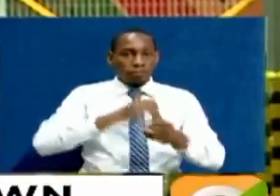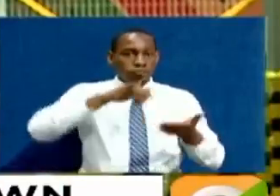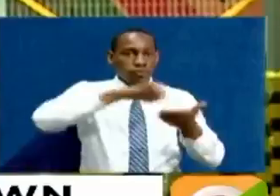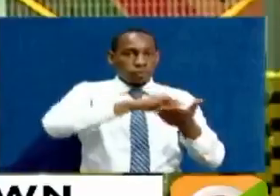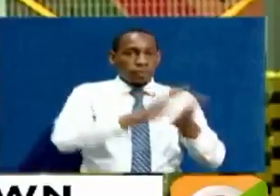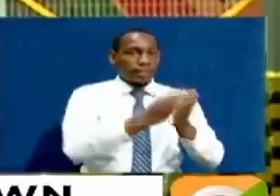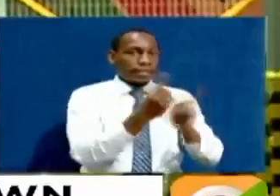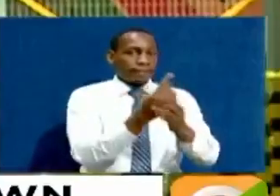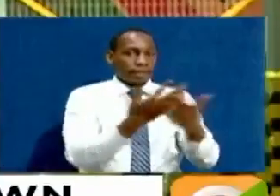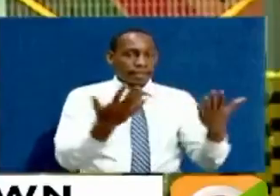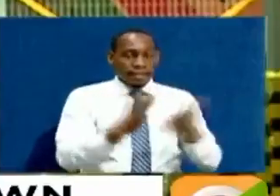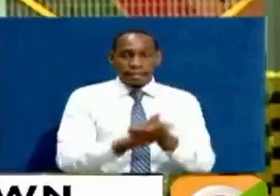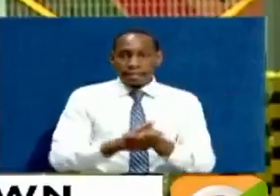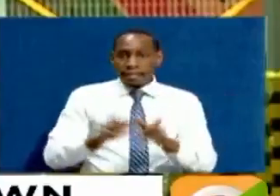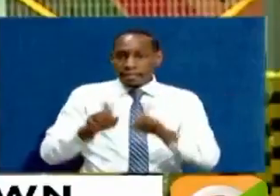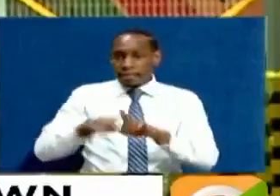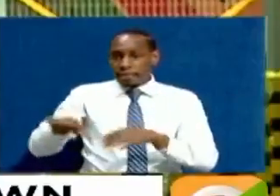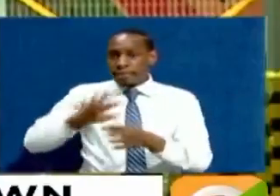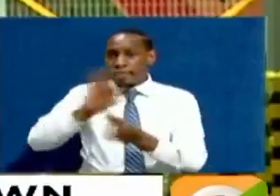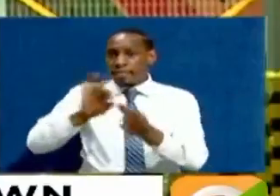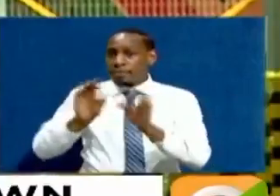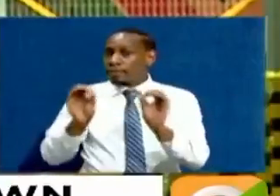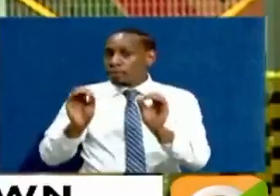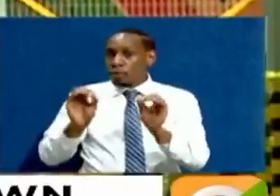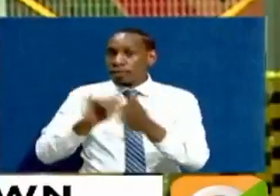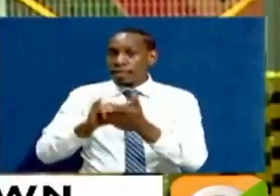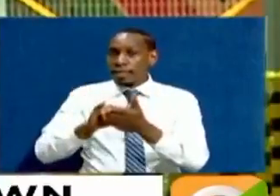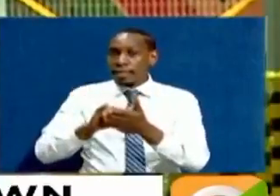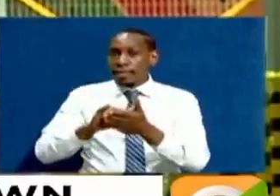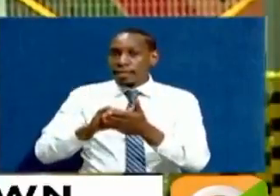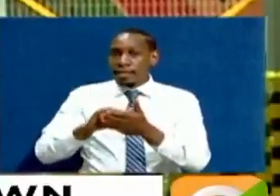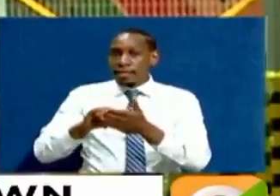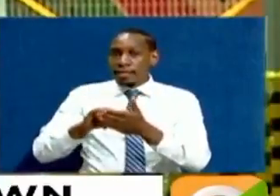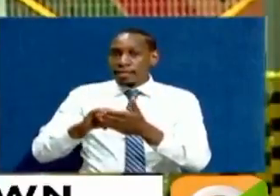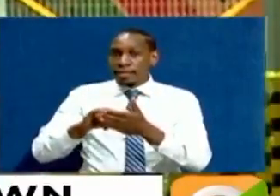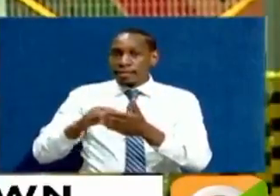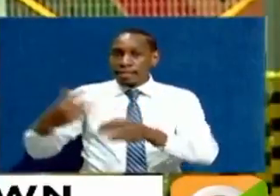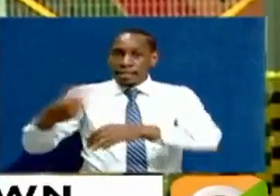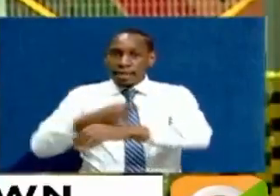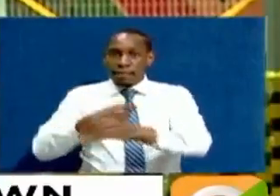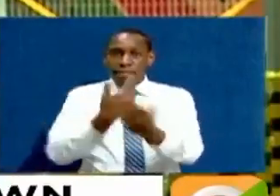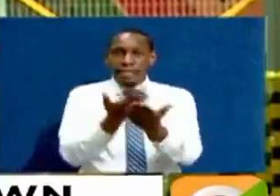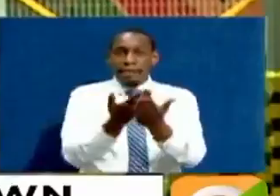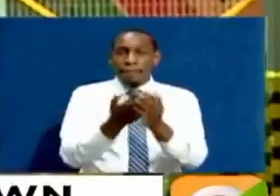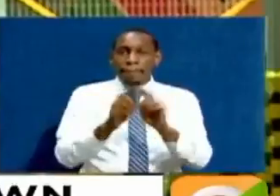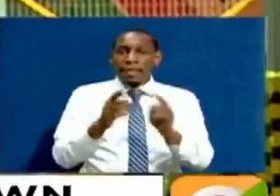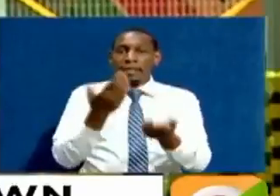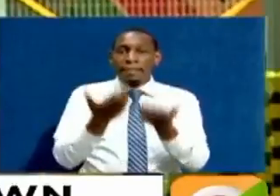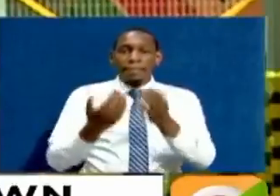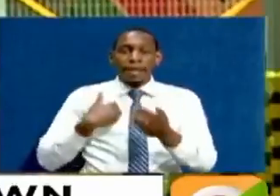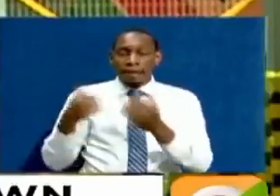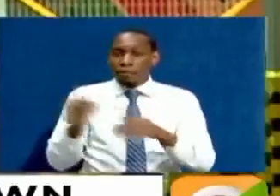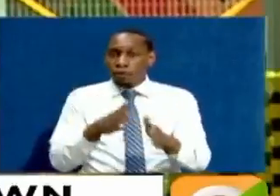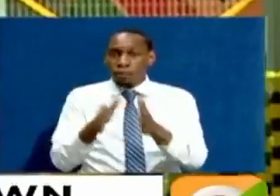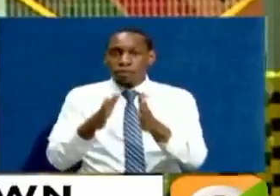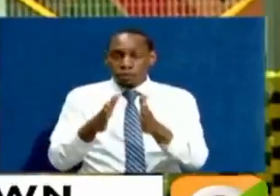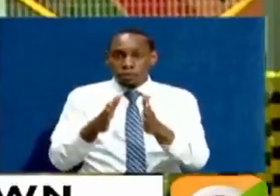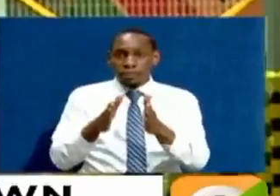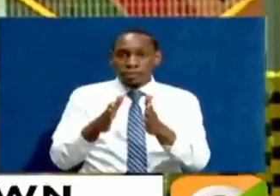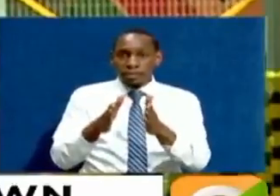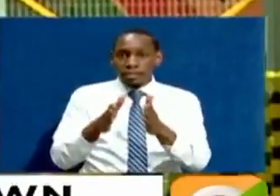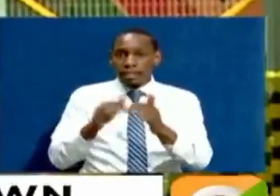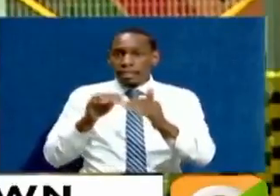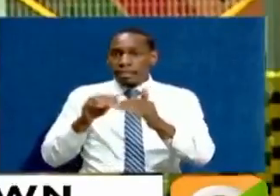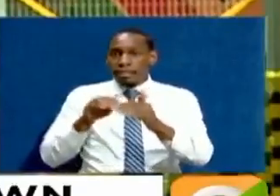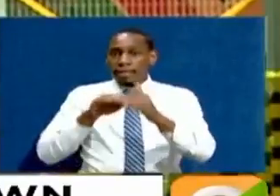and what have you. So this is not the exact spot where the vaccines will be arriving, but we'll probably get an opportunity to get there from around